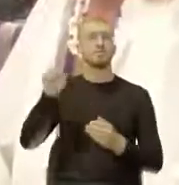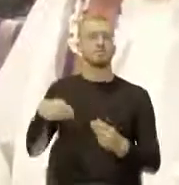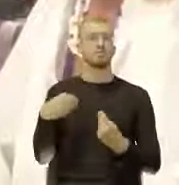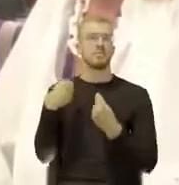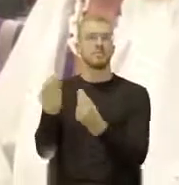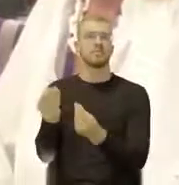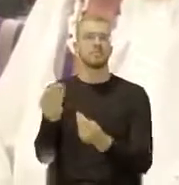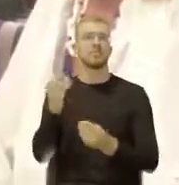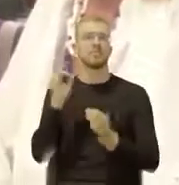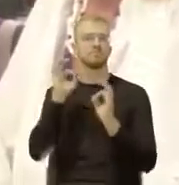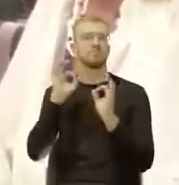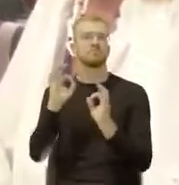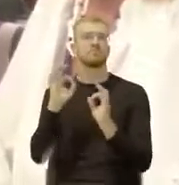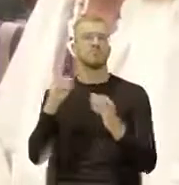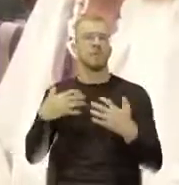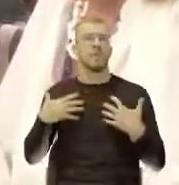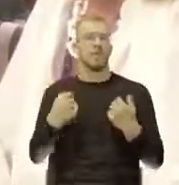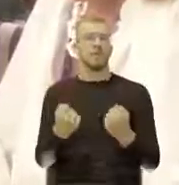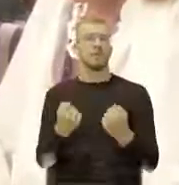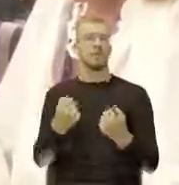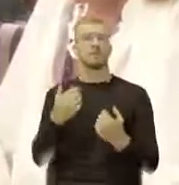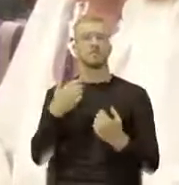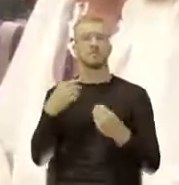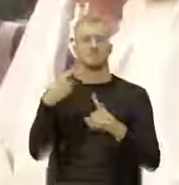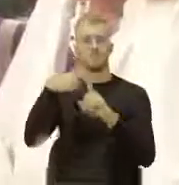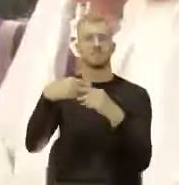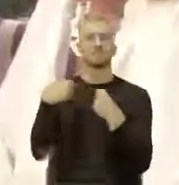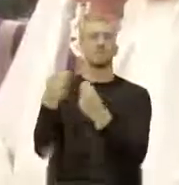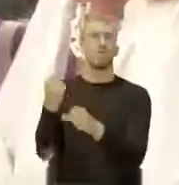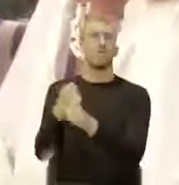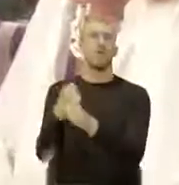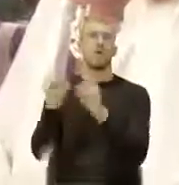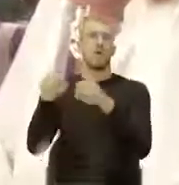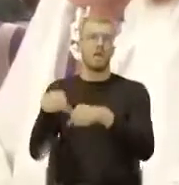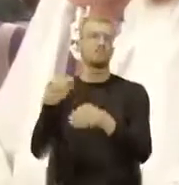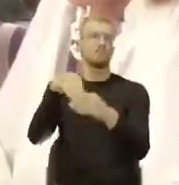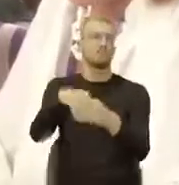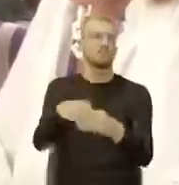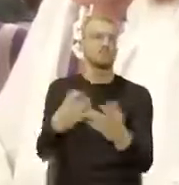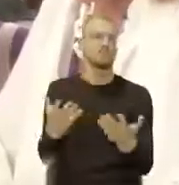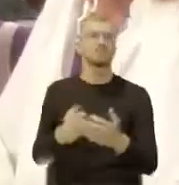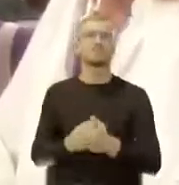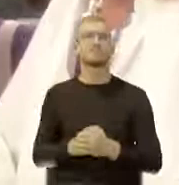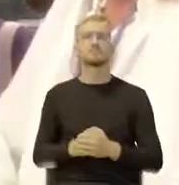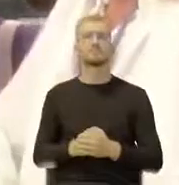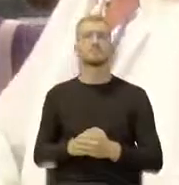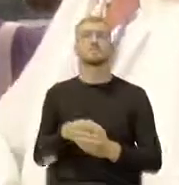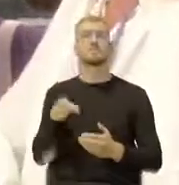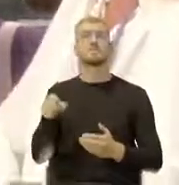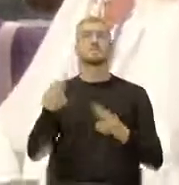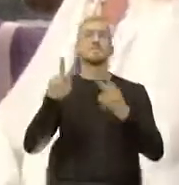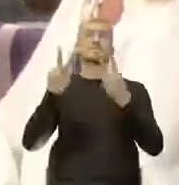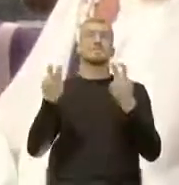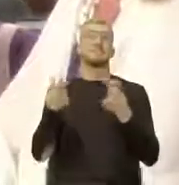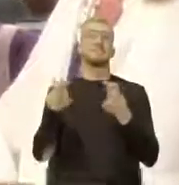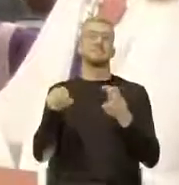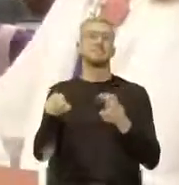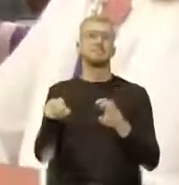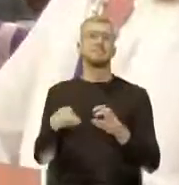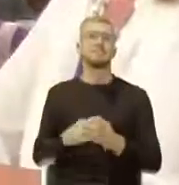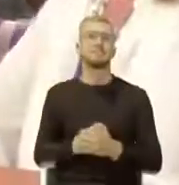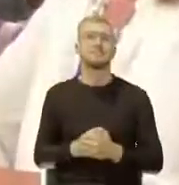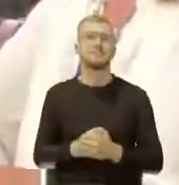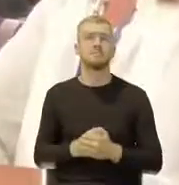services. But women are not going to abandon. No woman in the world is going to abandon to those that they care for.